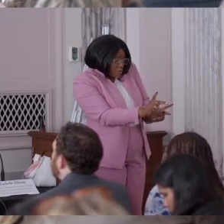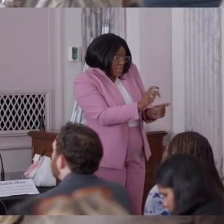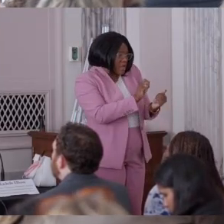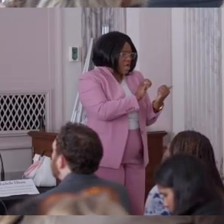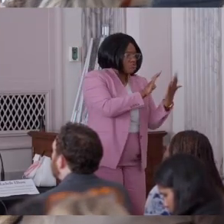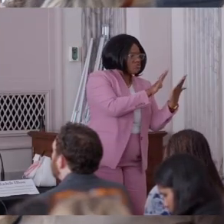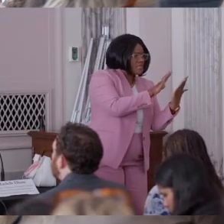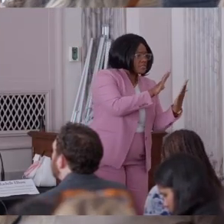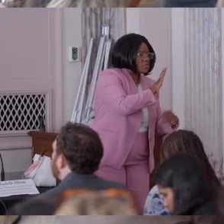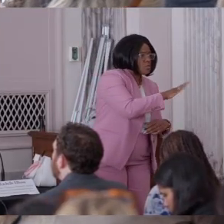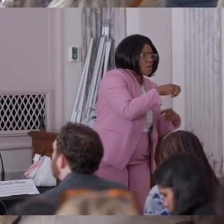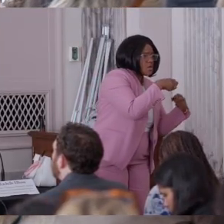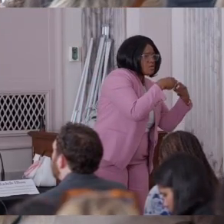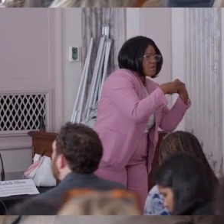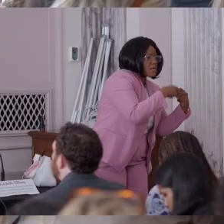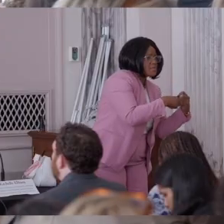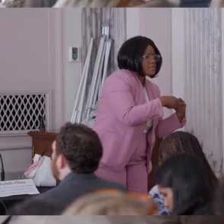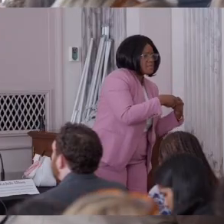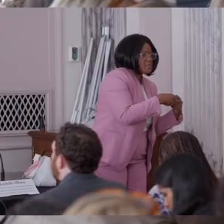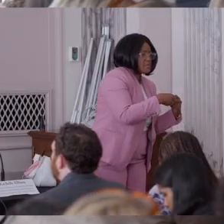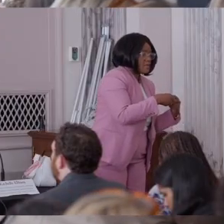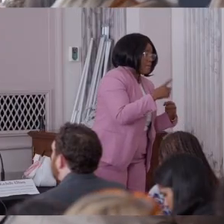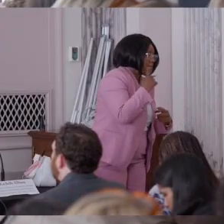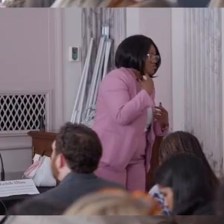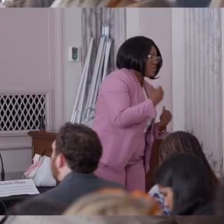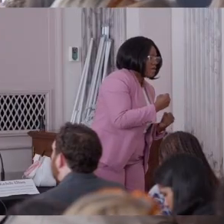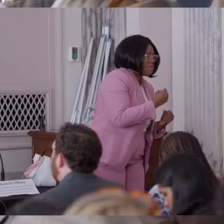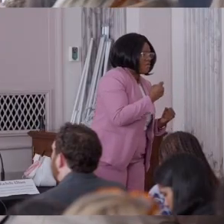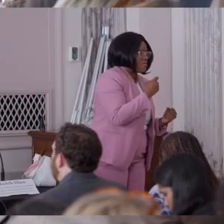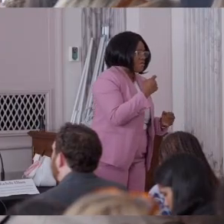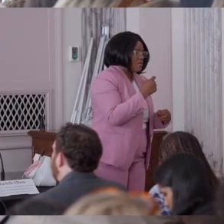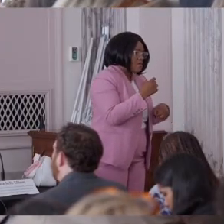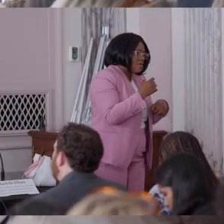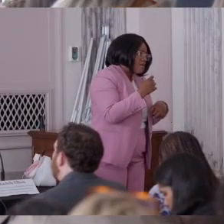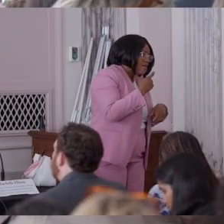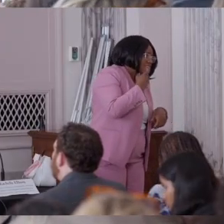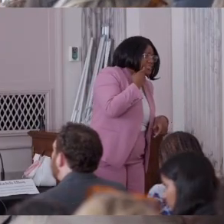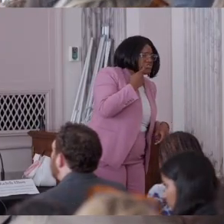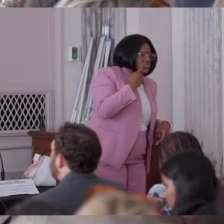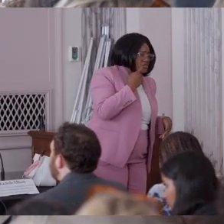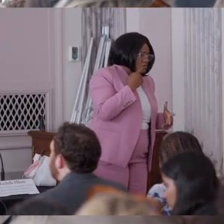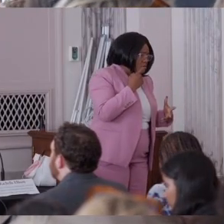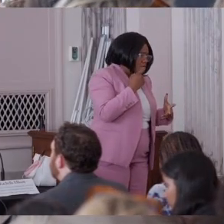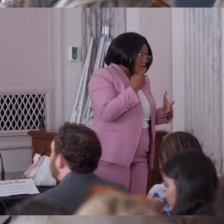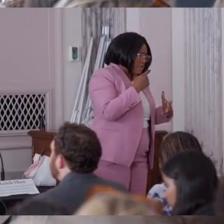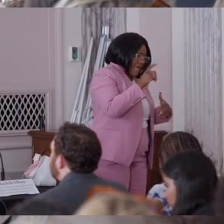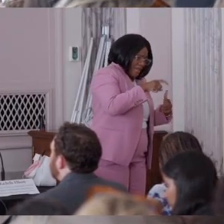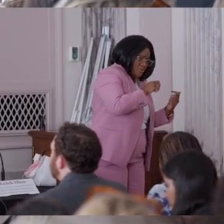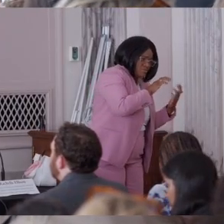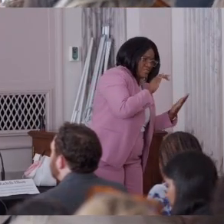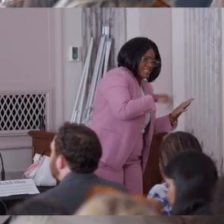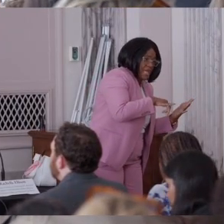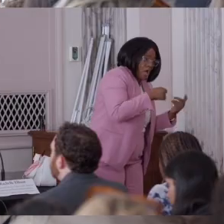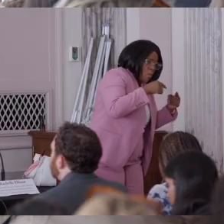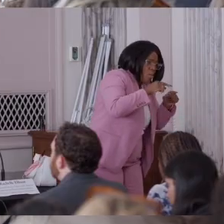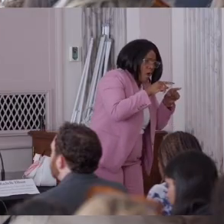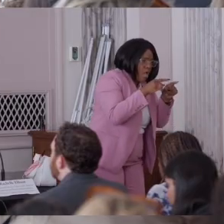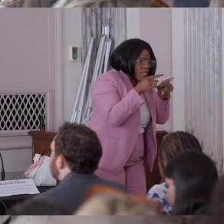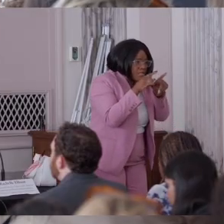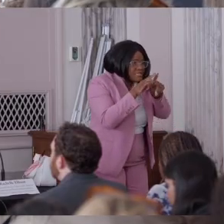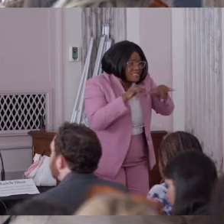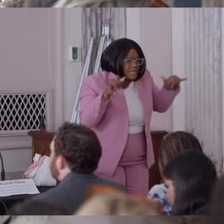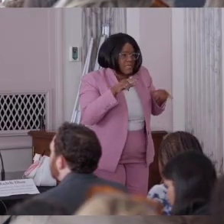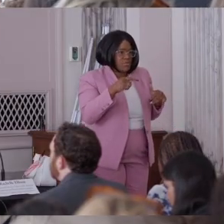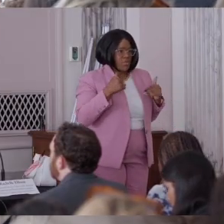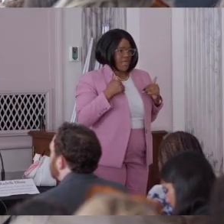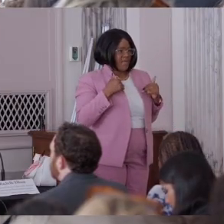address those underlying needs, the mental health needs, the substance abuse needs, as you had a place